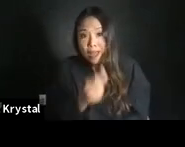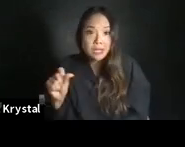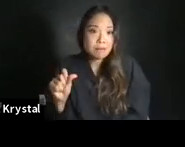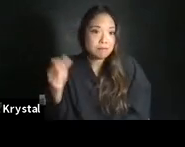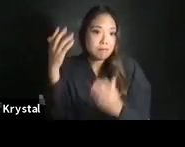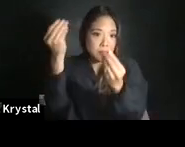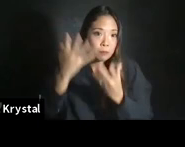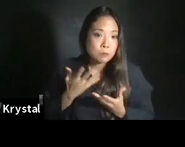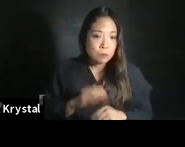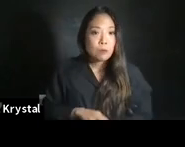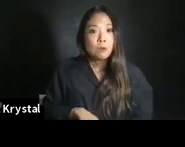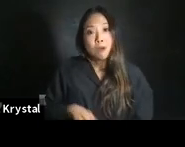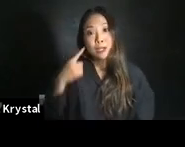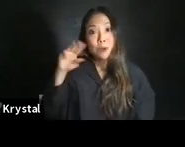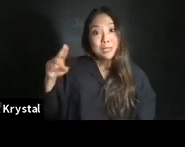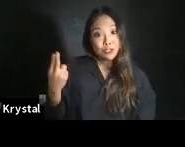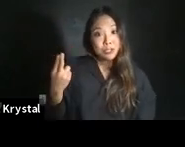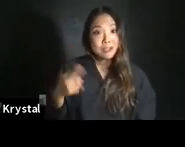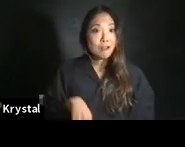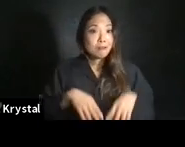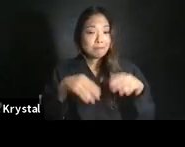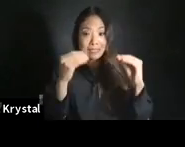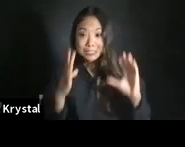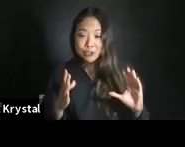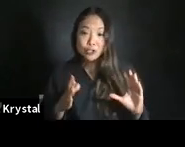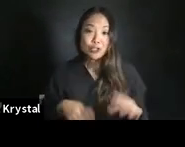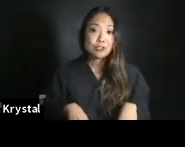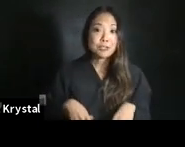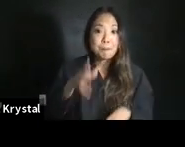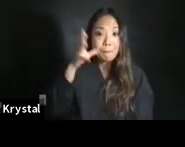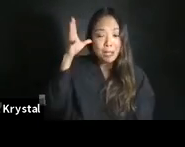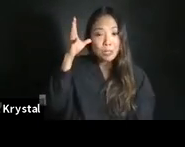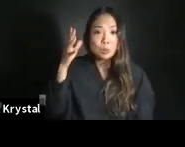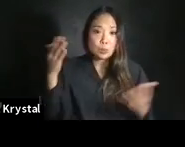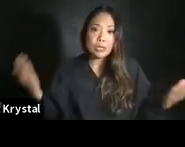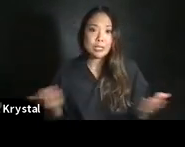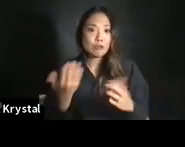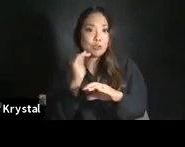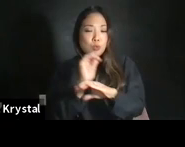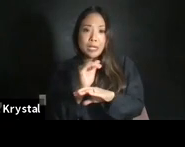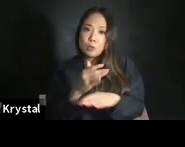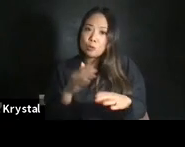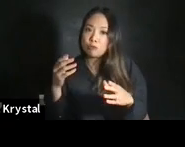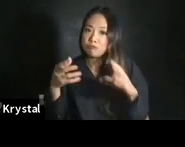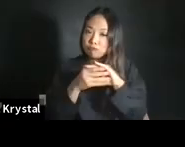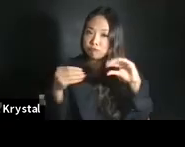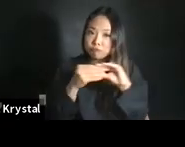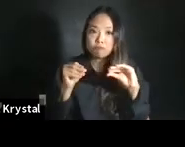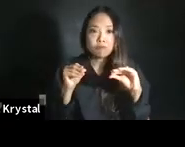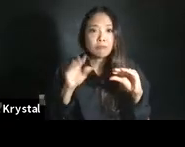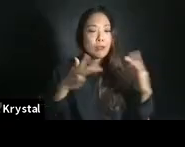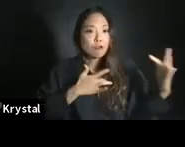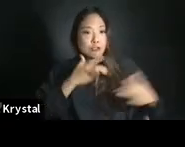that mission hill parents and caregivers are here tonight to express their concerns about changes in leadership and staffing that has impacted their children's